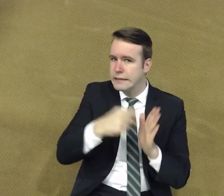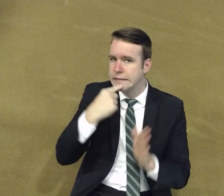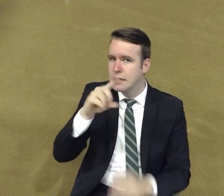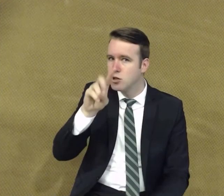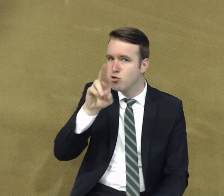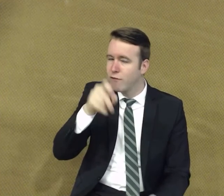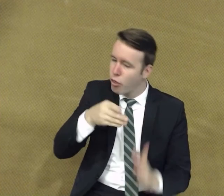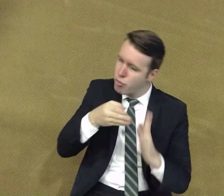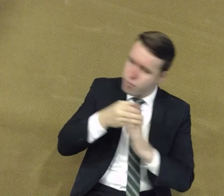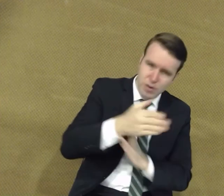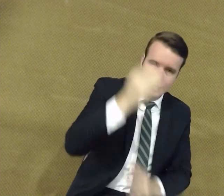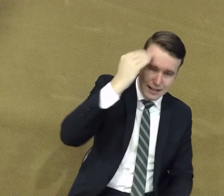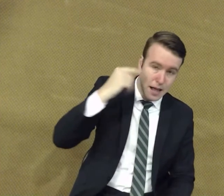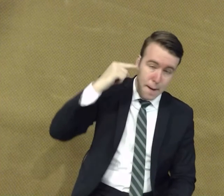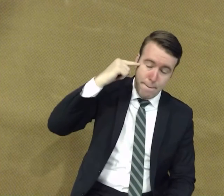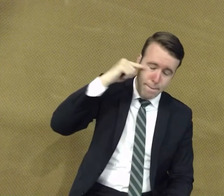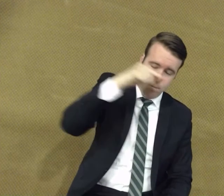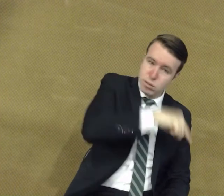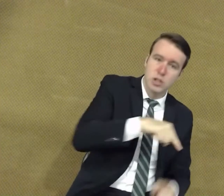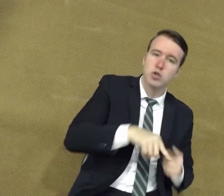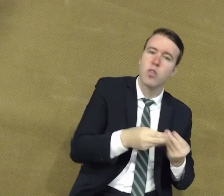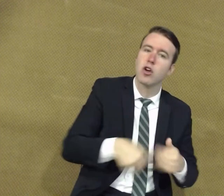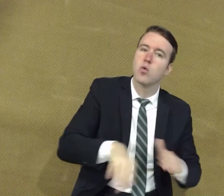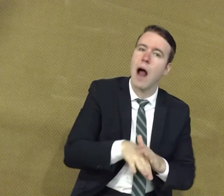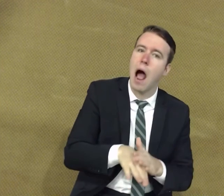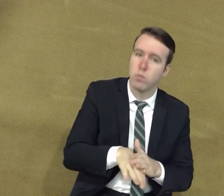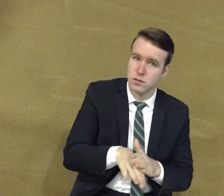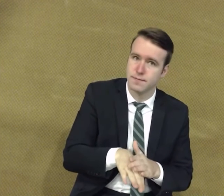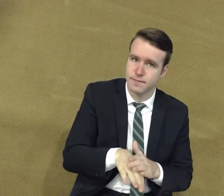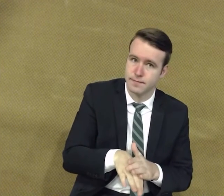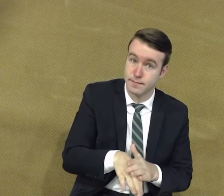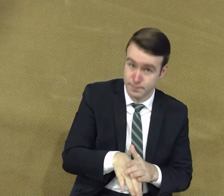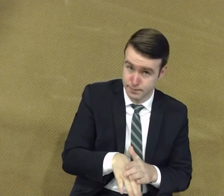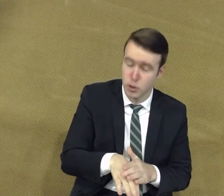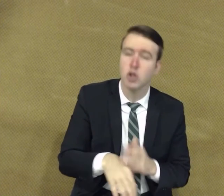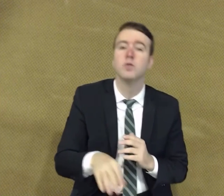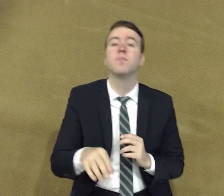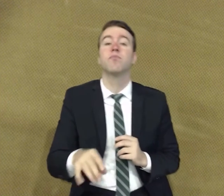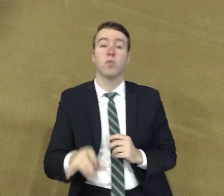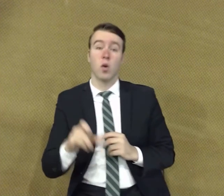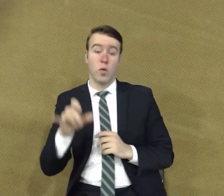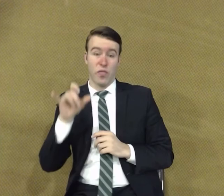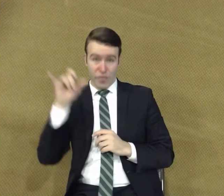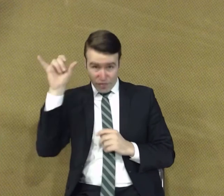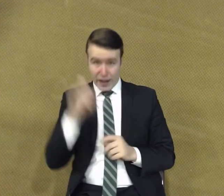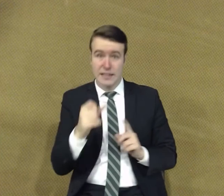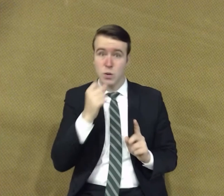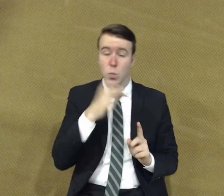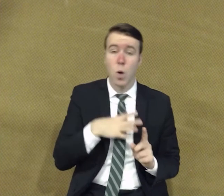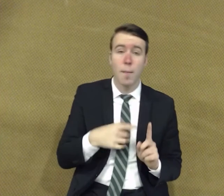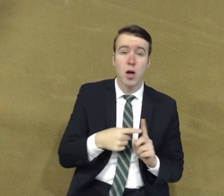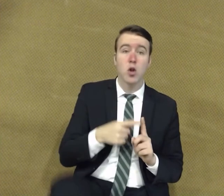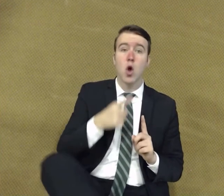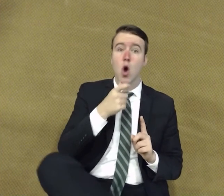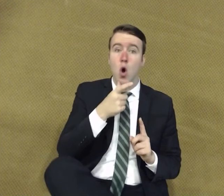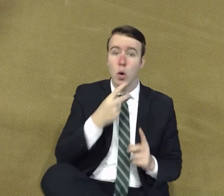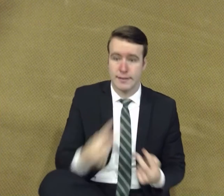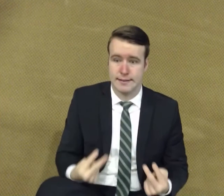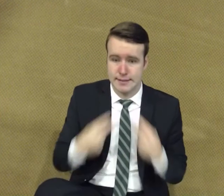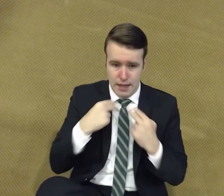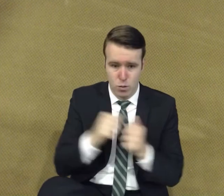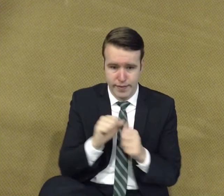through his head into the ground. And so here is a woman who is caught